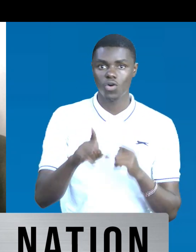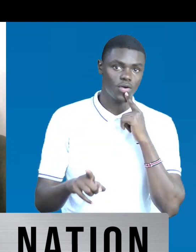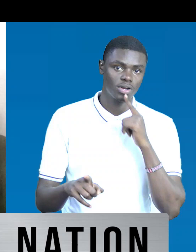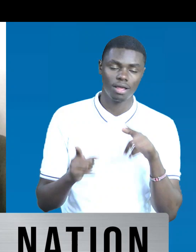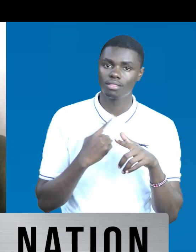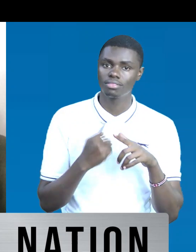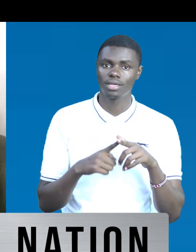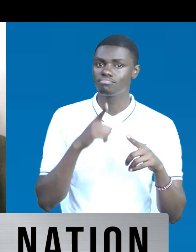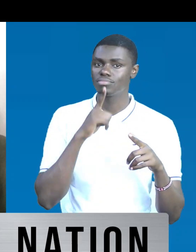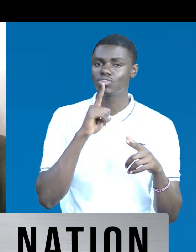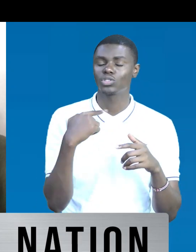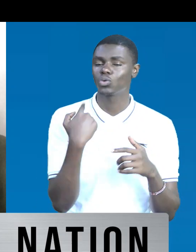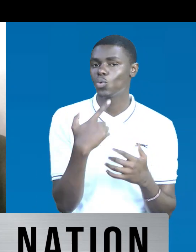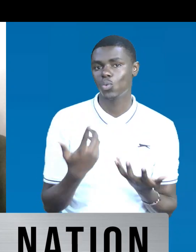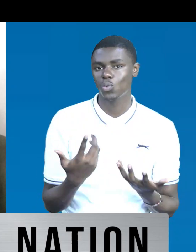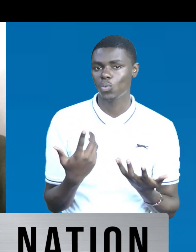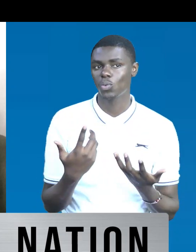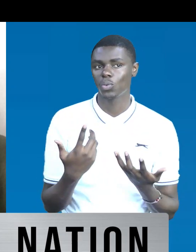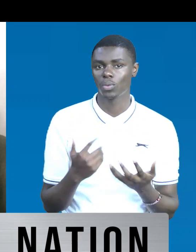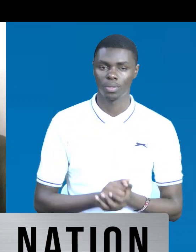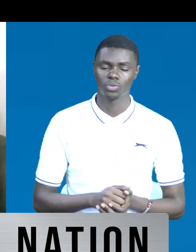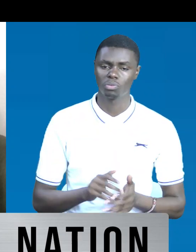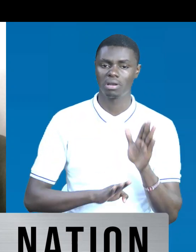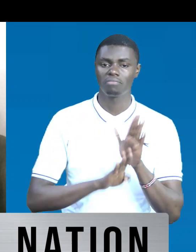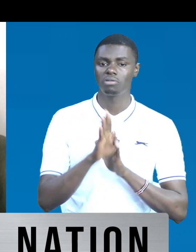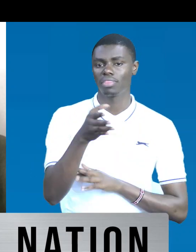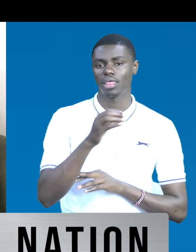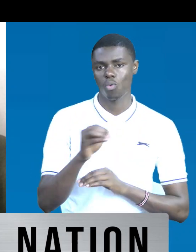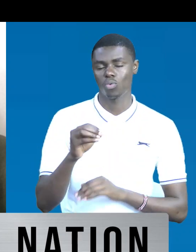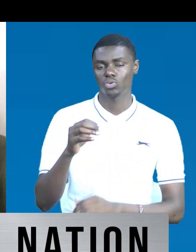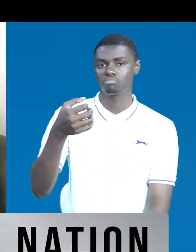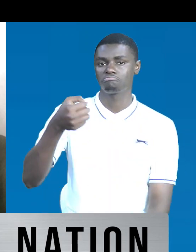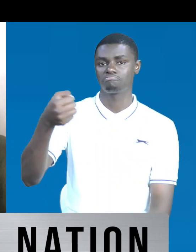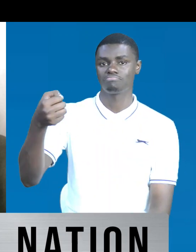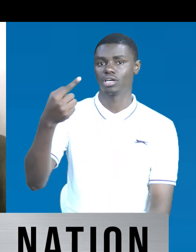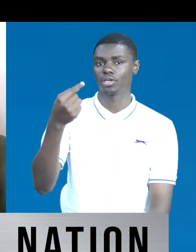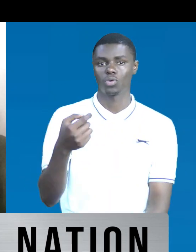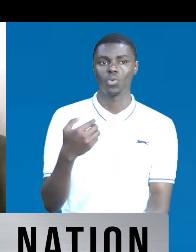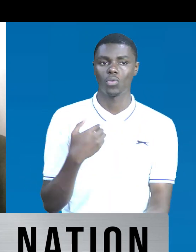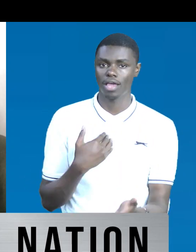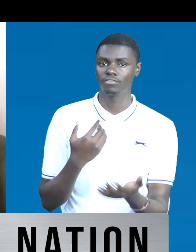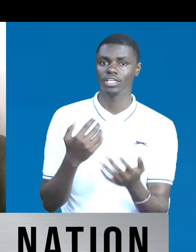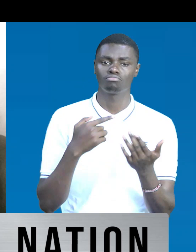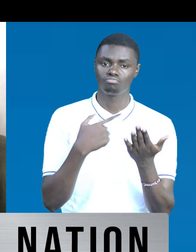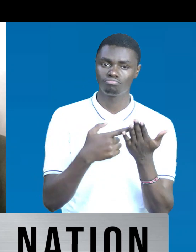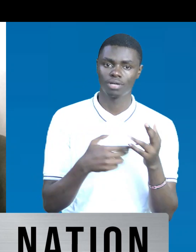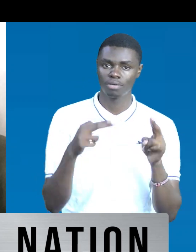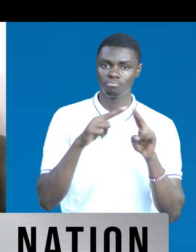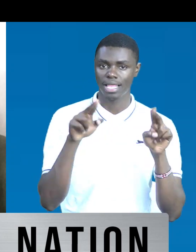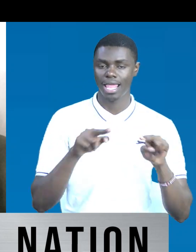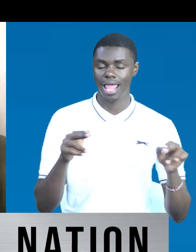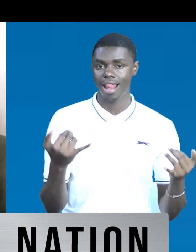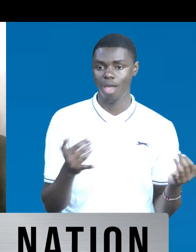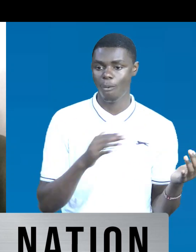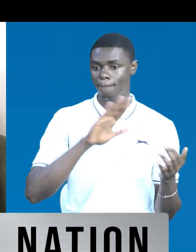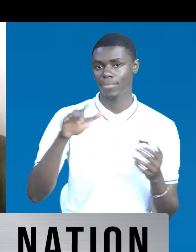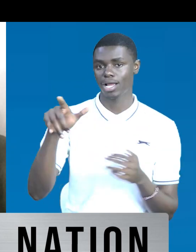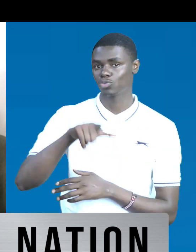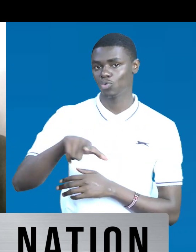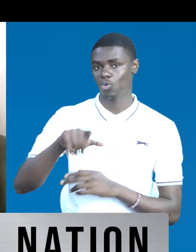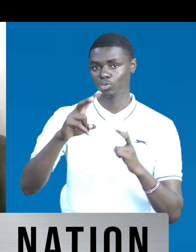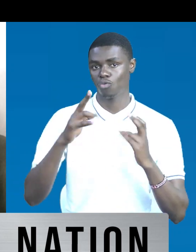it's not direction, it's not development to them. Let's hold it there. We've touched so much on the international, now we are coming local.